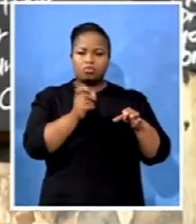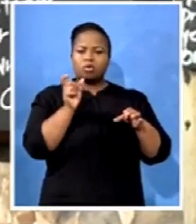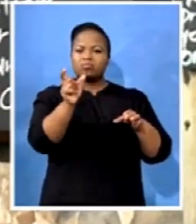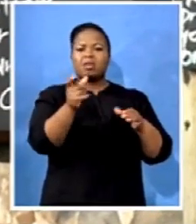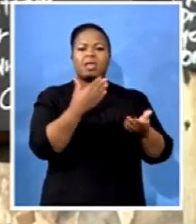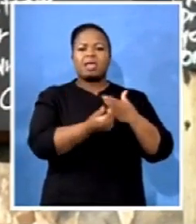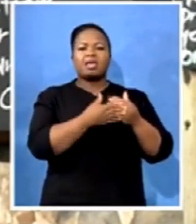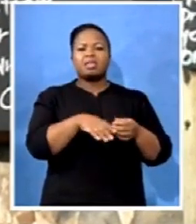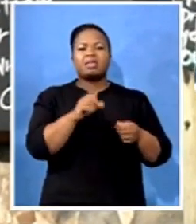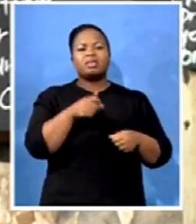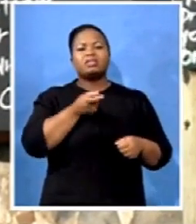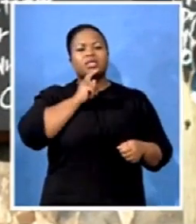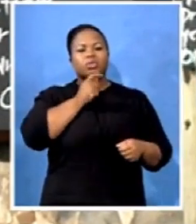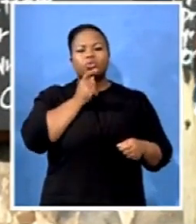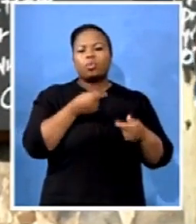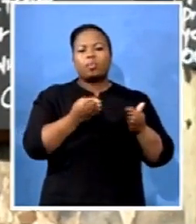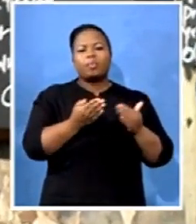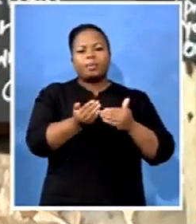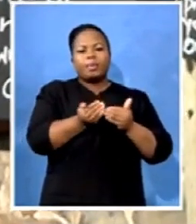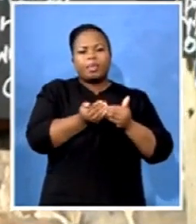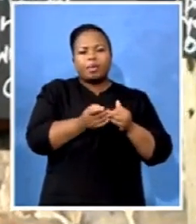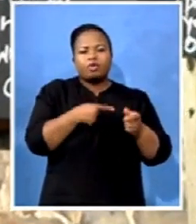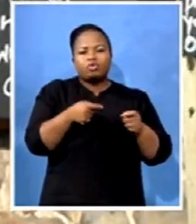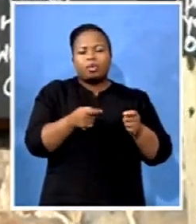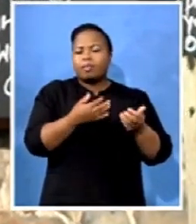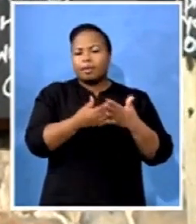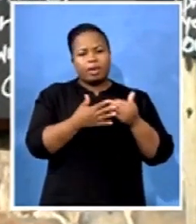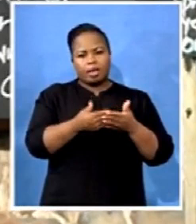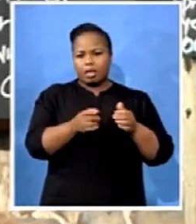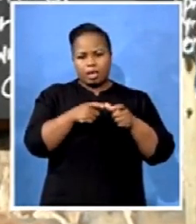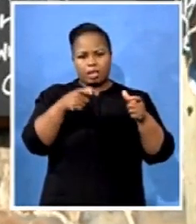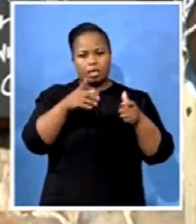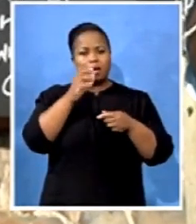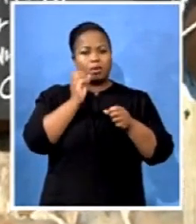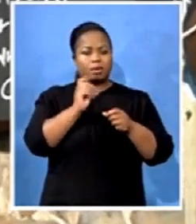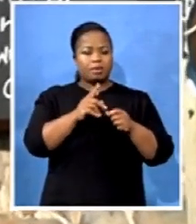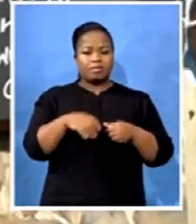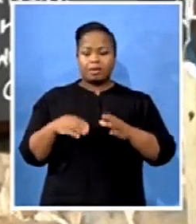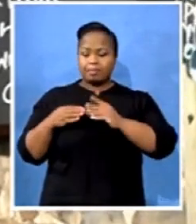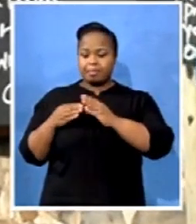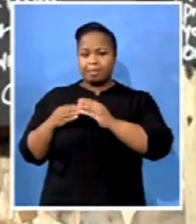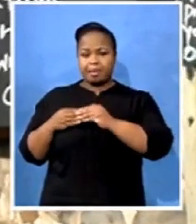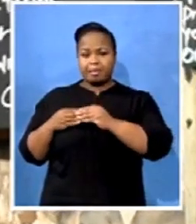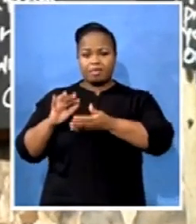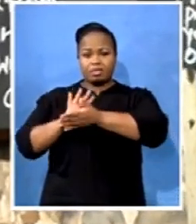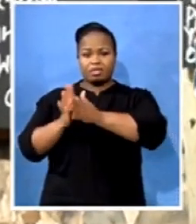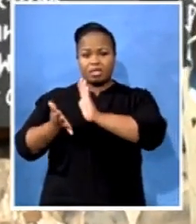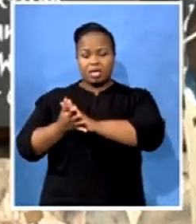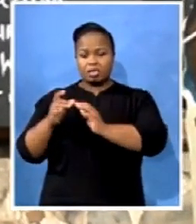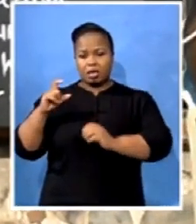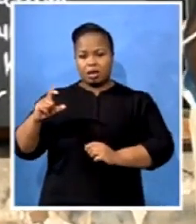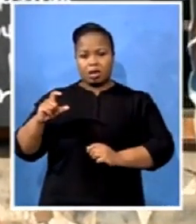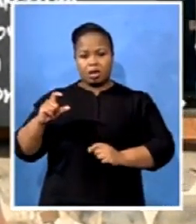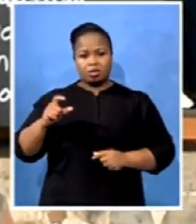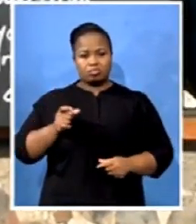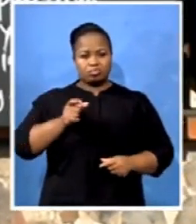dealer. So when a card-carrying member of SASSA comes with their card and they can present that card to the merchants, they swap it to